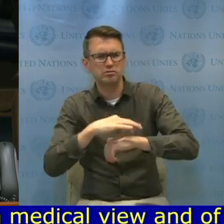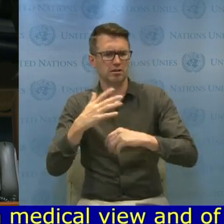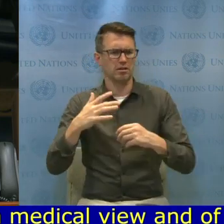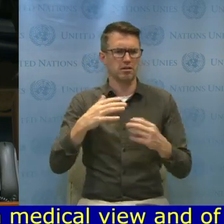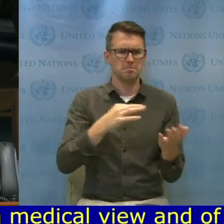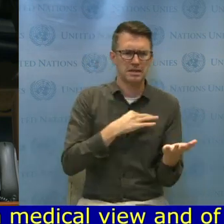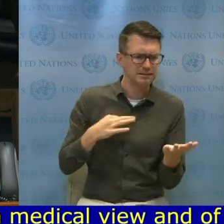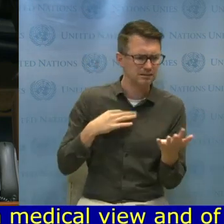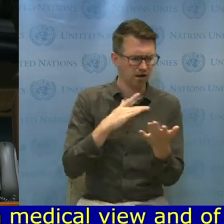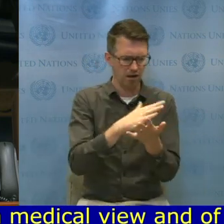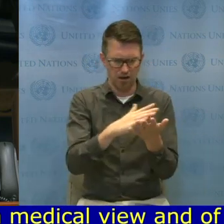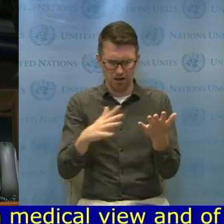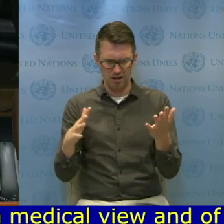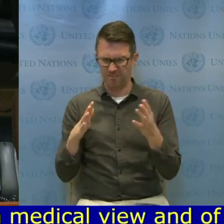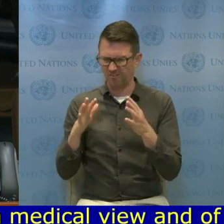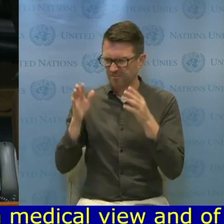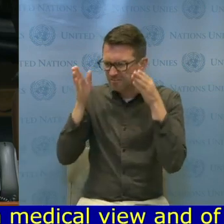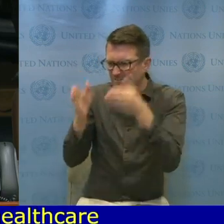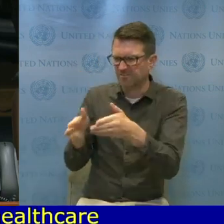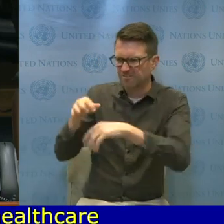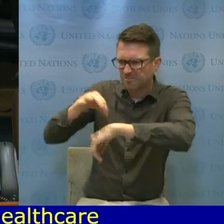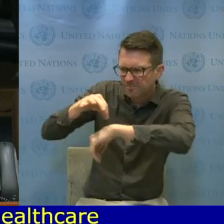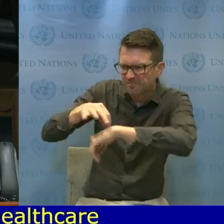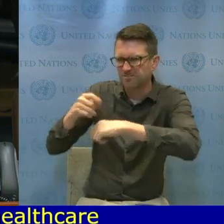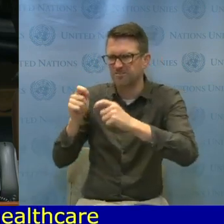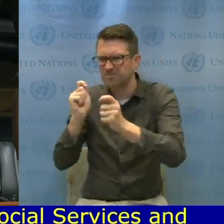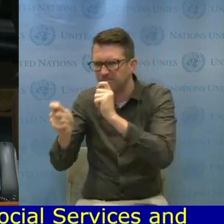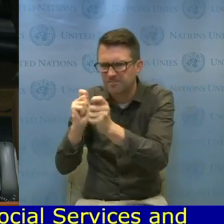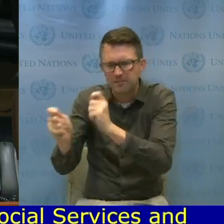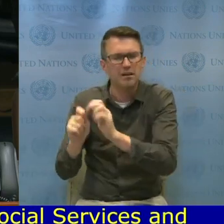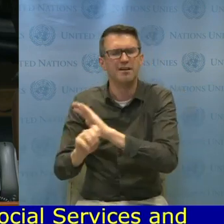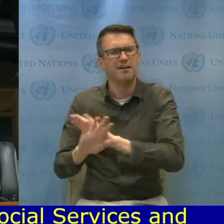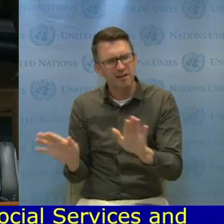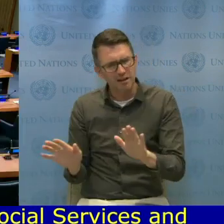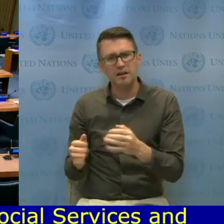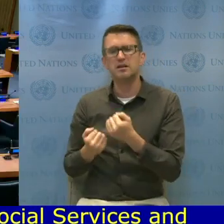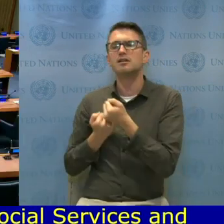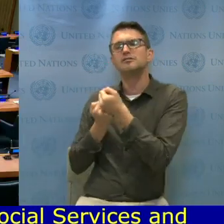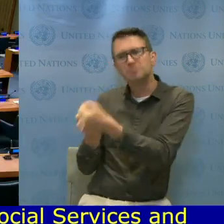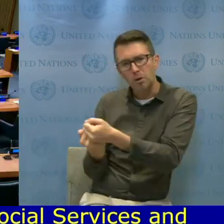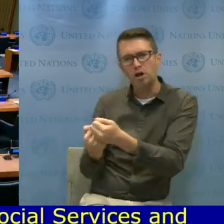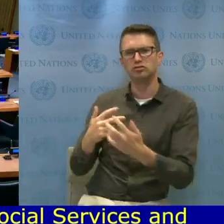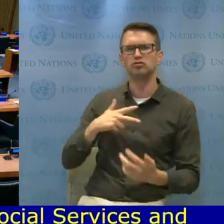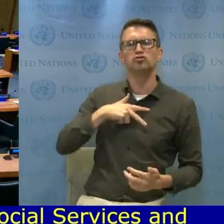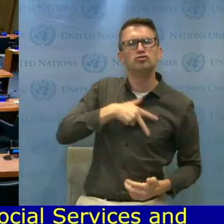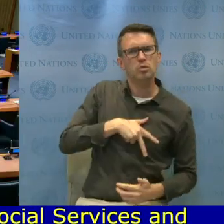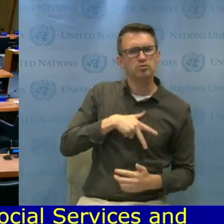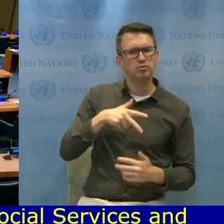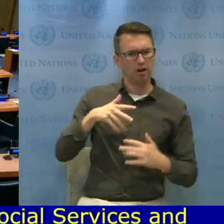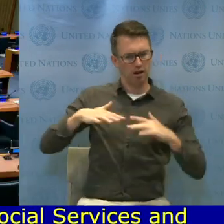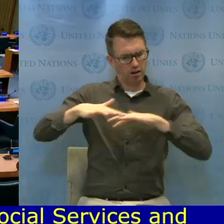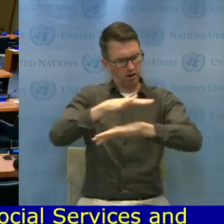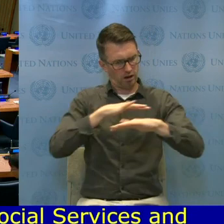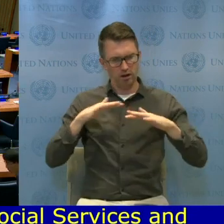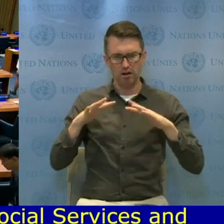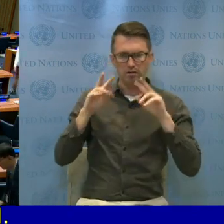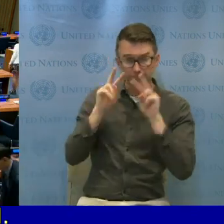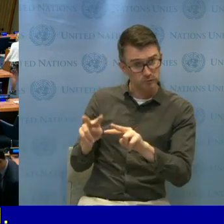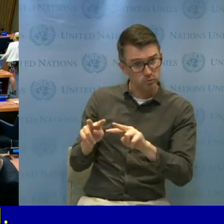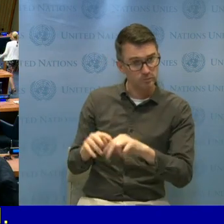provided. Thank you for this opportunity. Thank you very much. Your Excellencies, dear delegates,